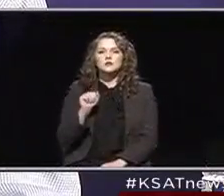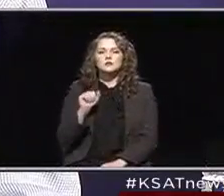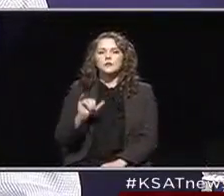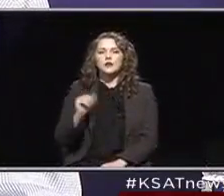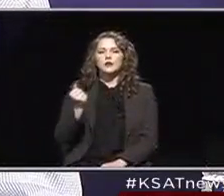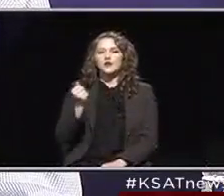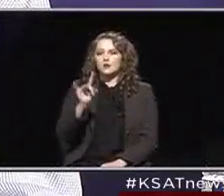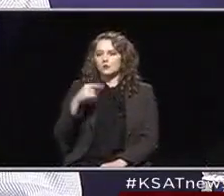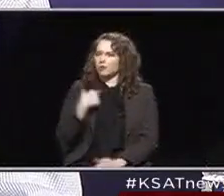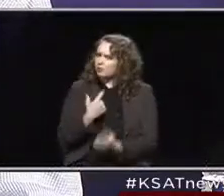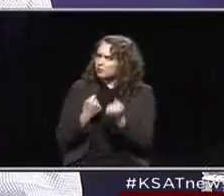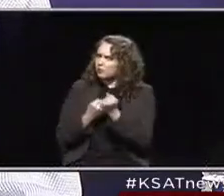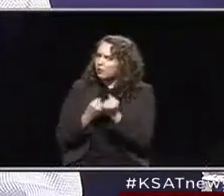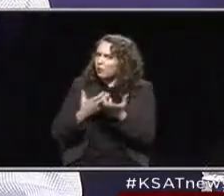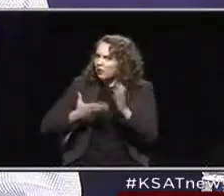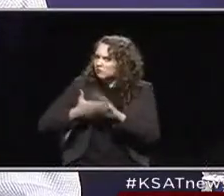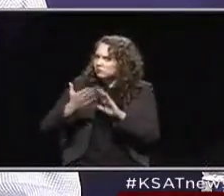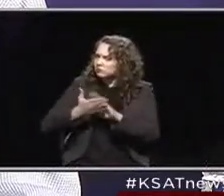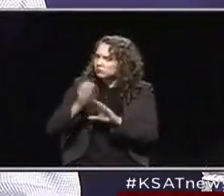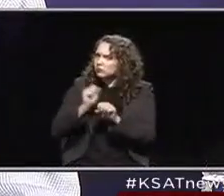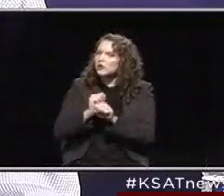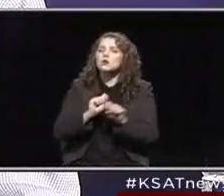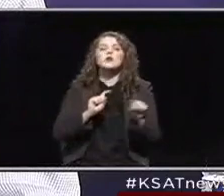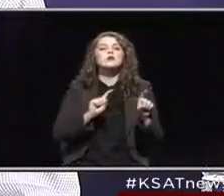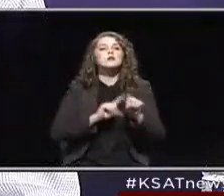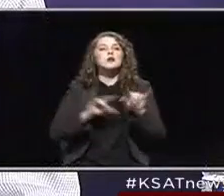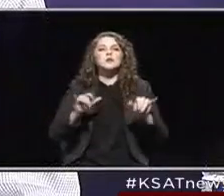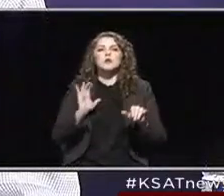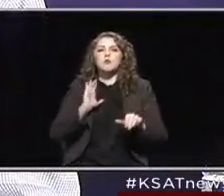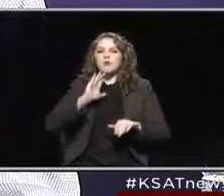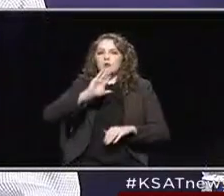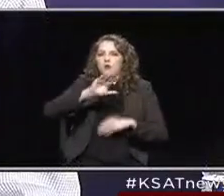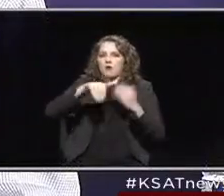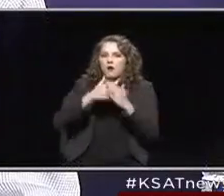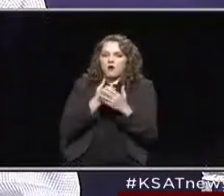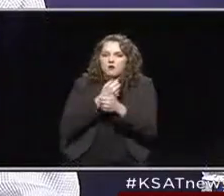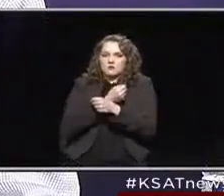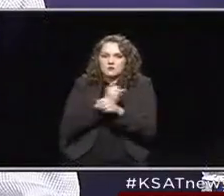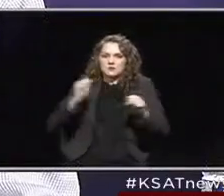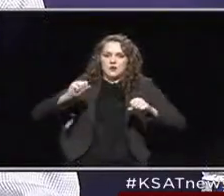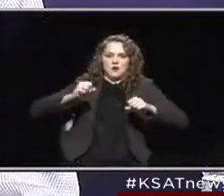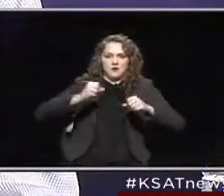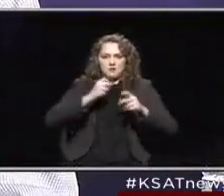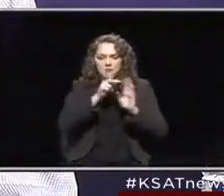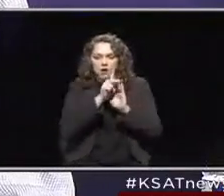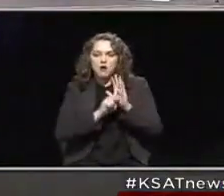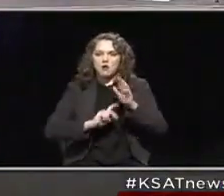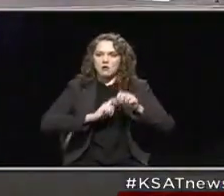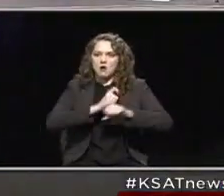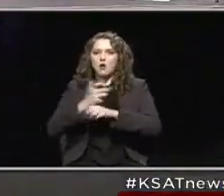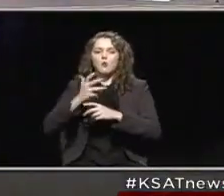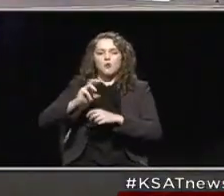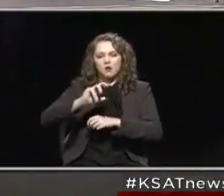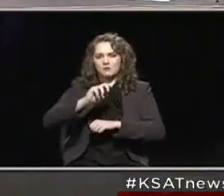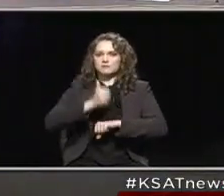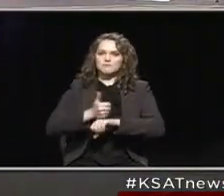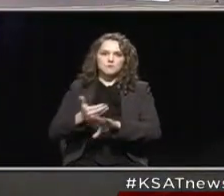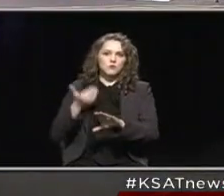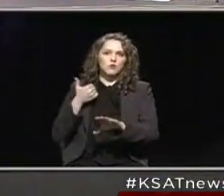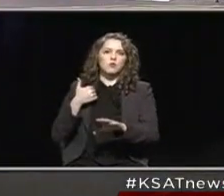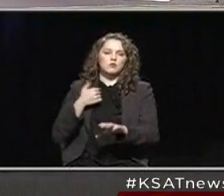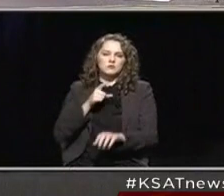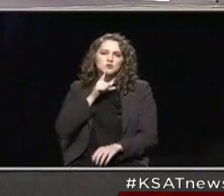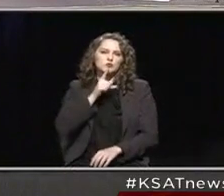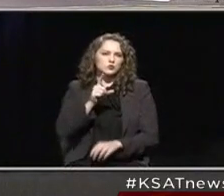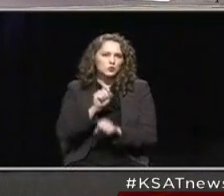to make sure it works. But we want to put into place all the safeguards we can possibly put in to make sure it does work. Thank you, Judge. And so